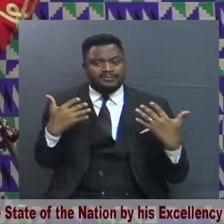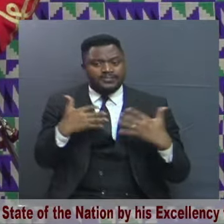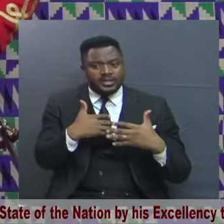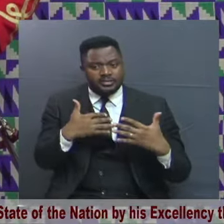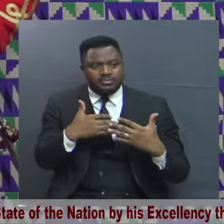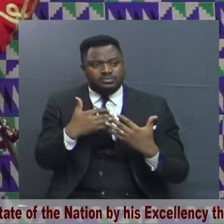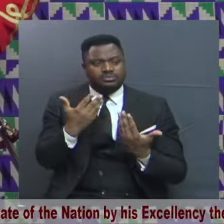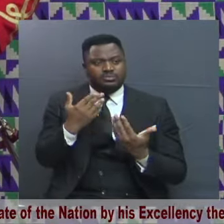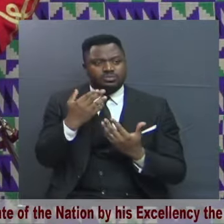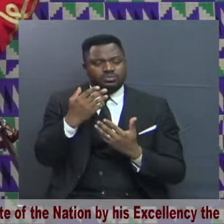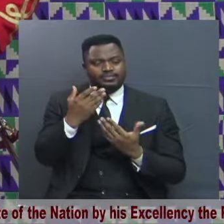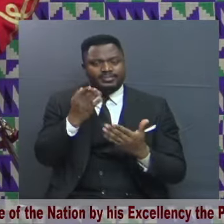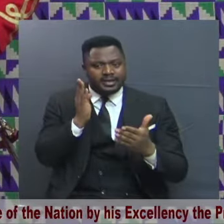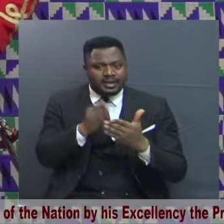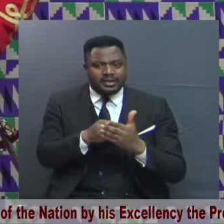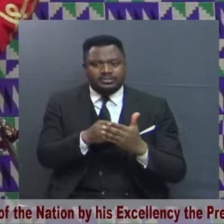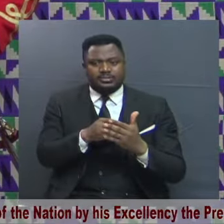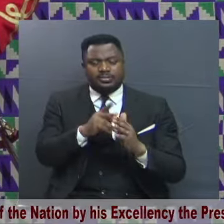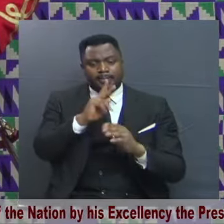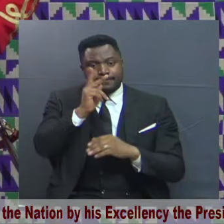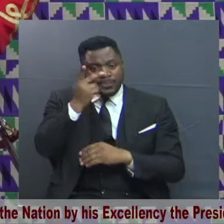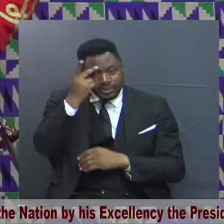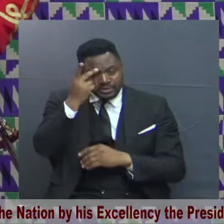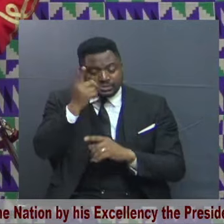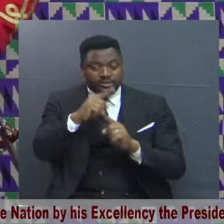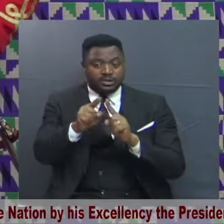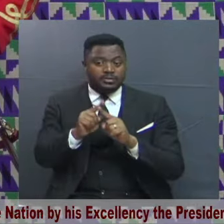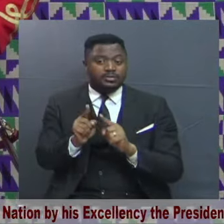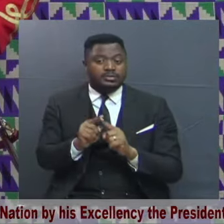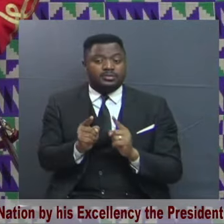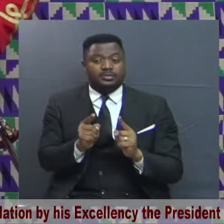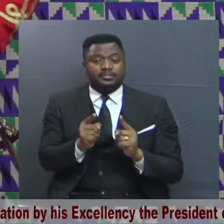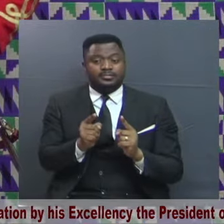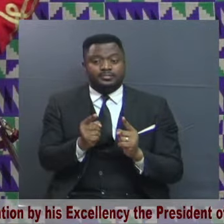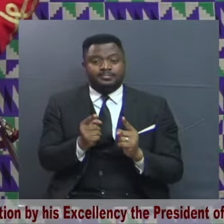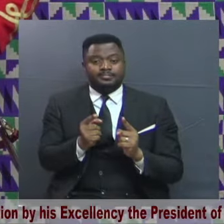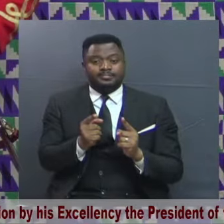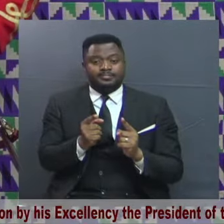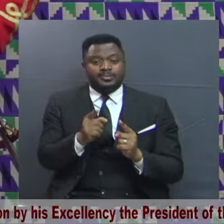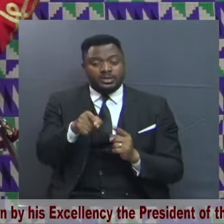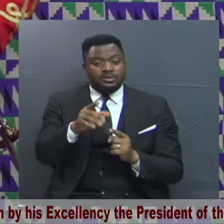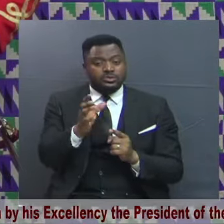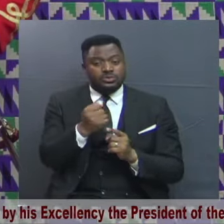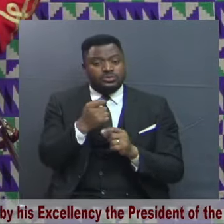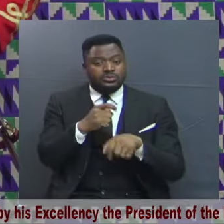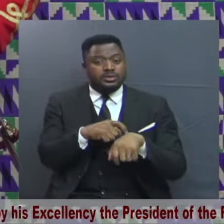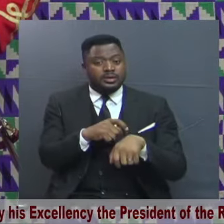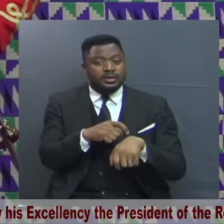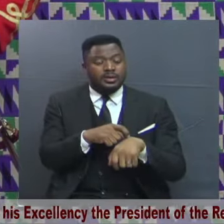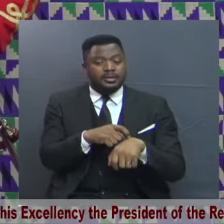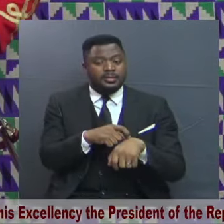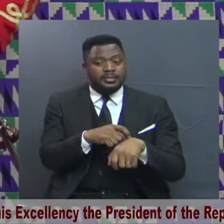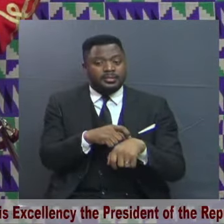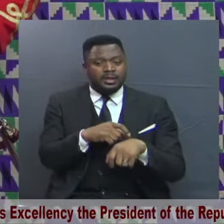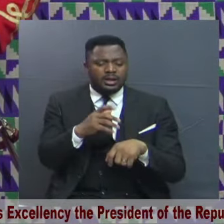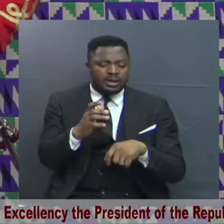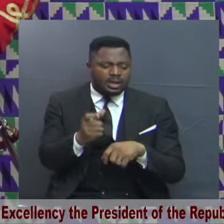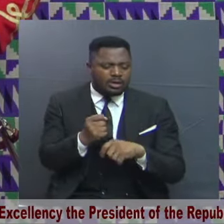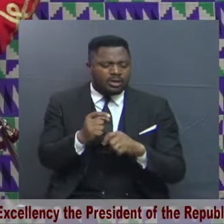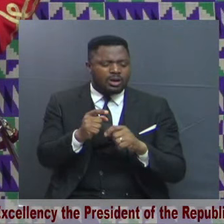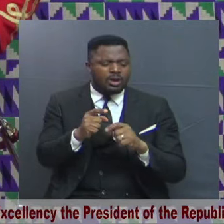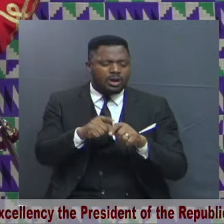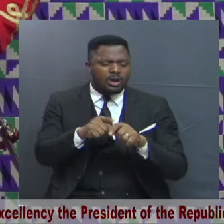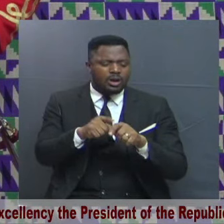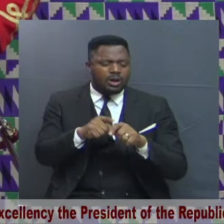ways against politics and political parties it took time and it took long